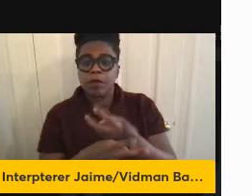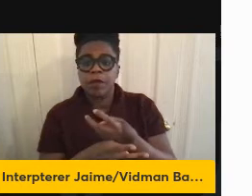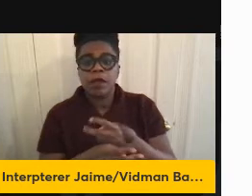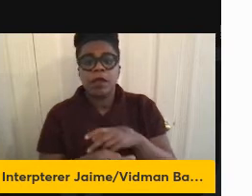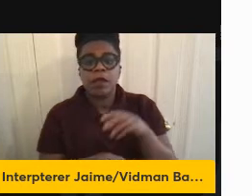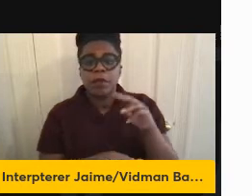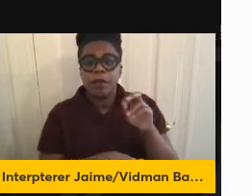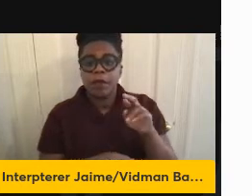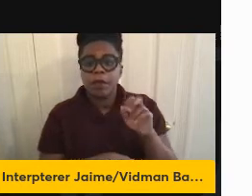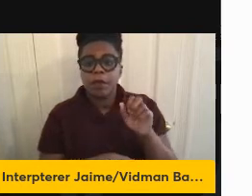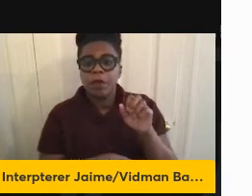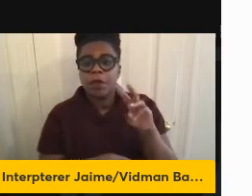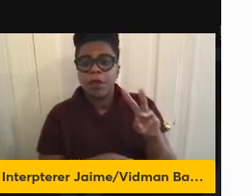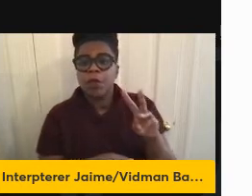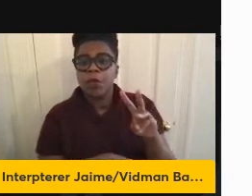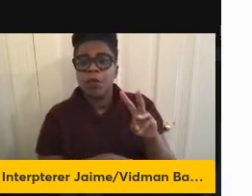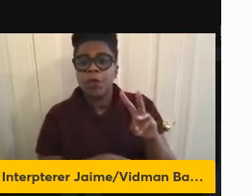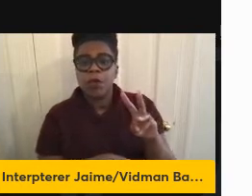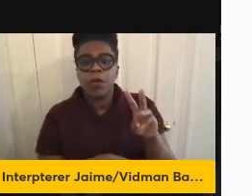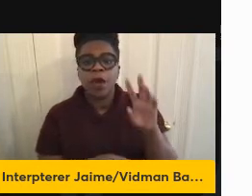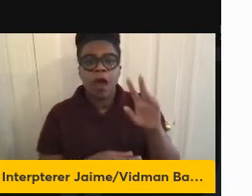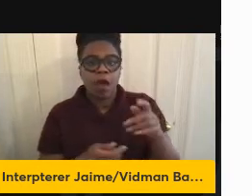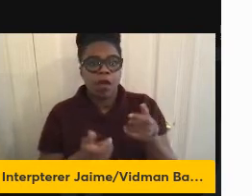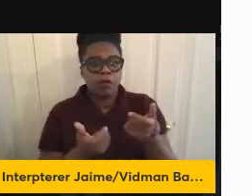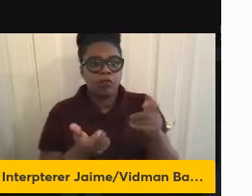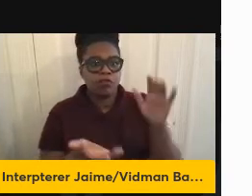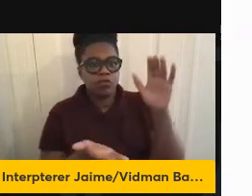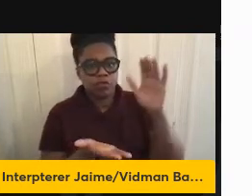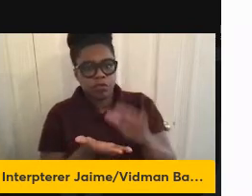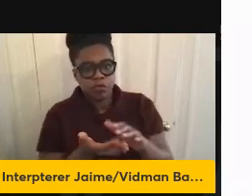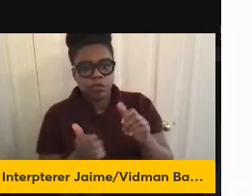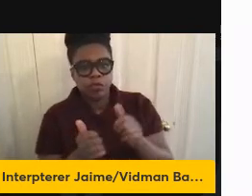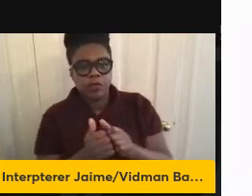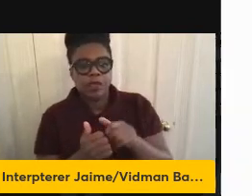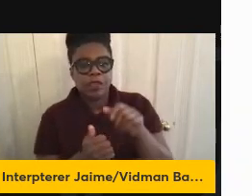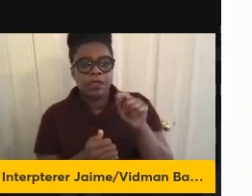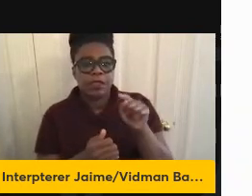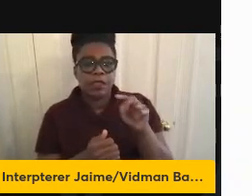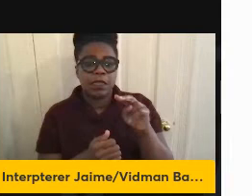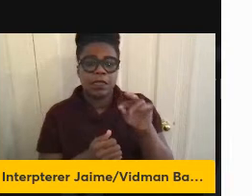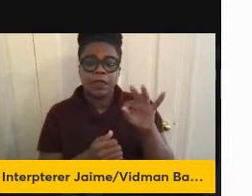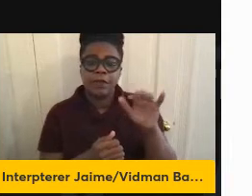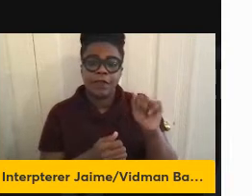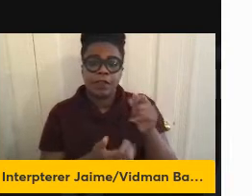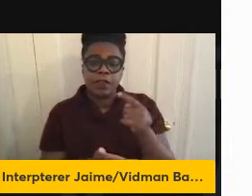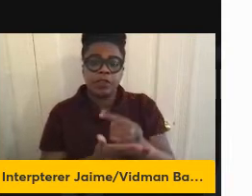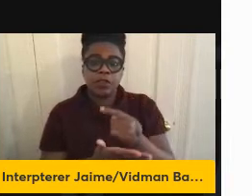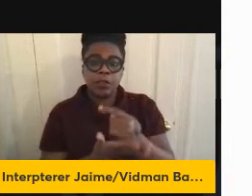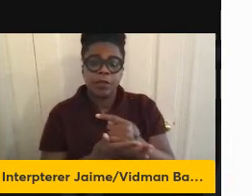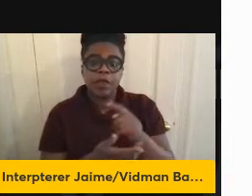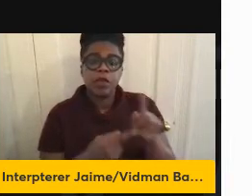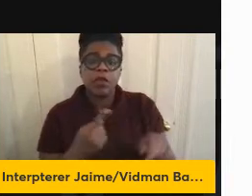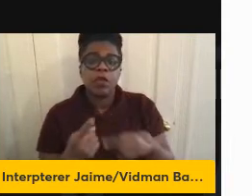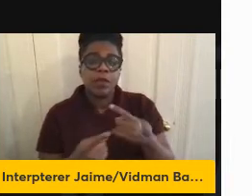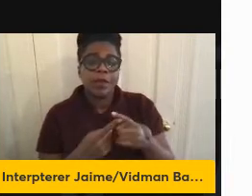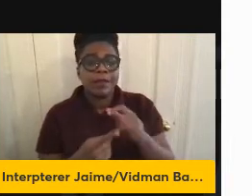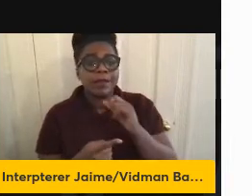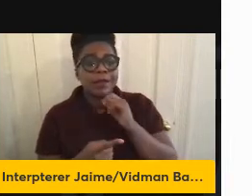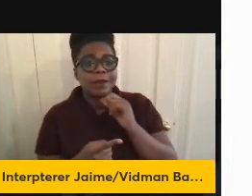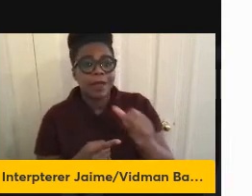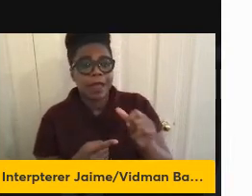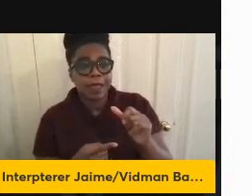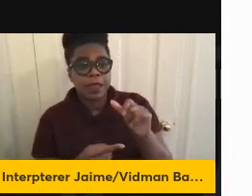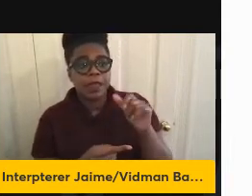that bone marrow ASC numbers are significantly reduced with TNF-alpha treatment when the non-hematopoietic cells